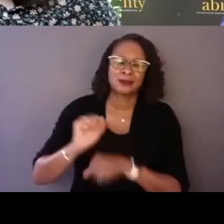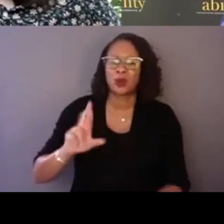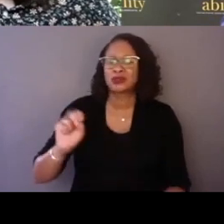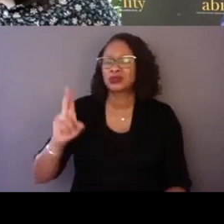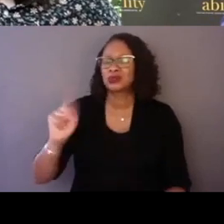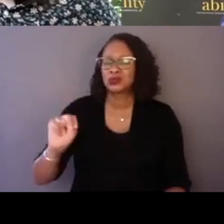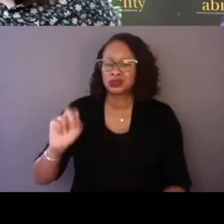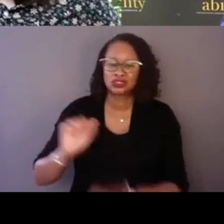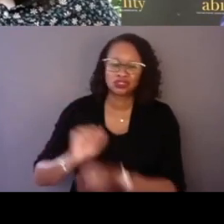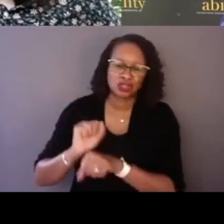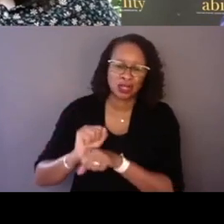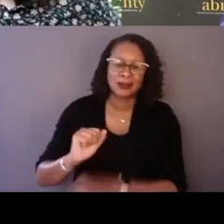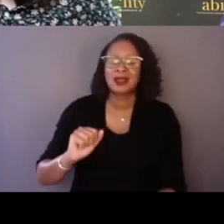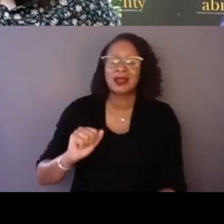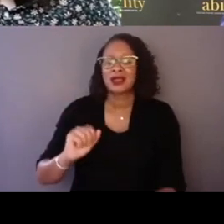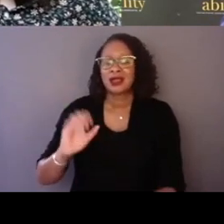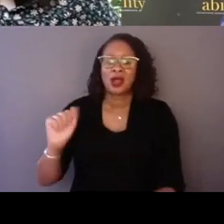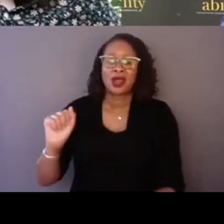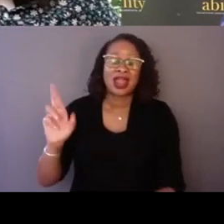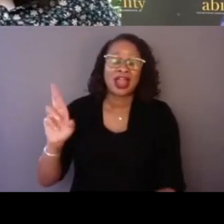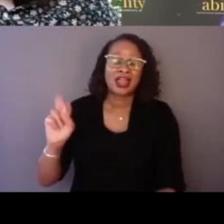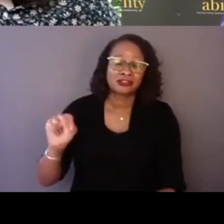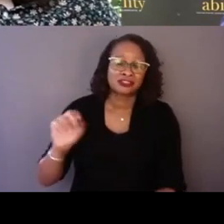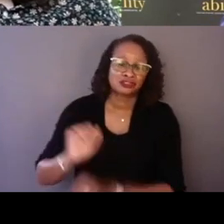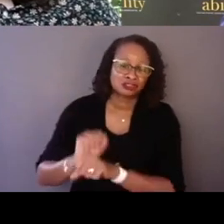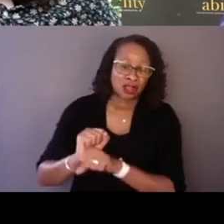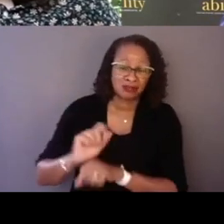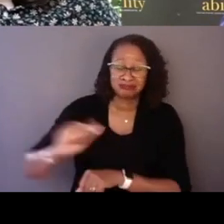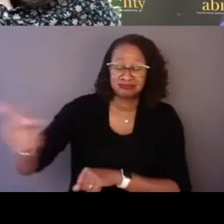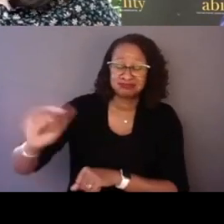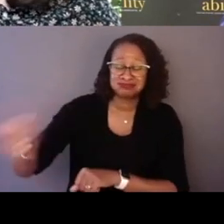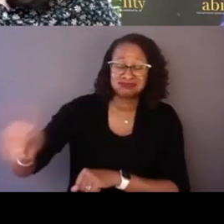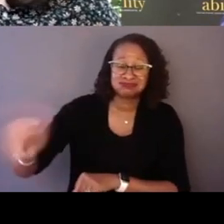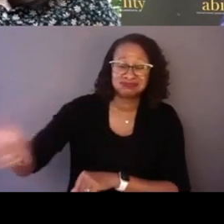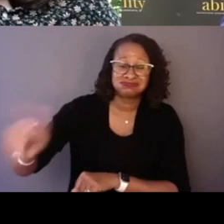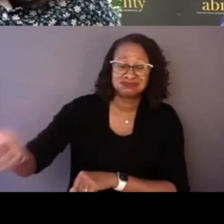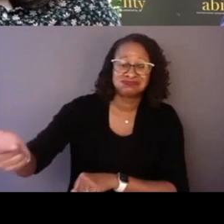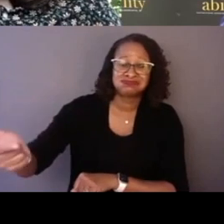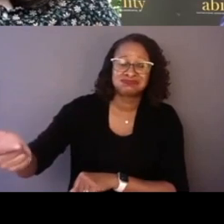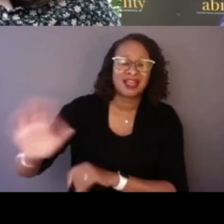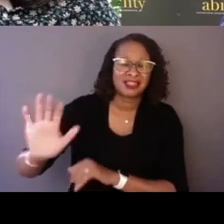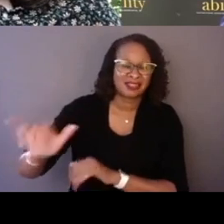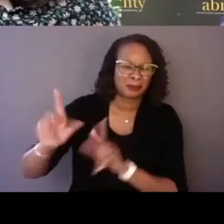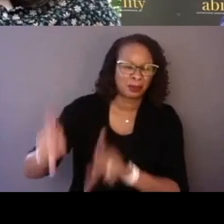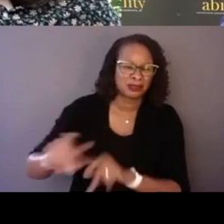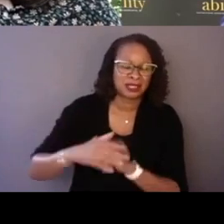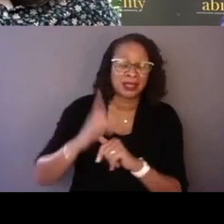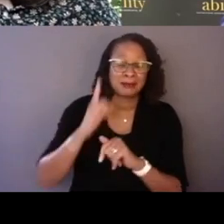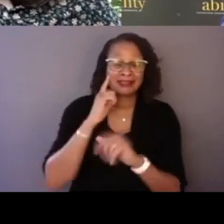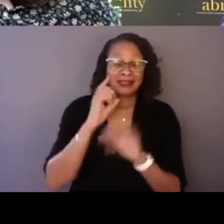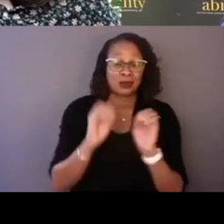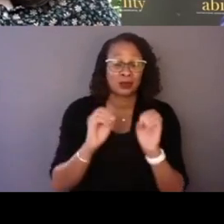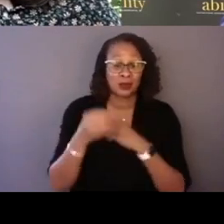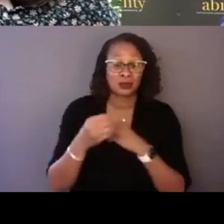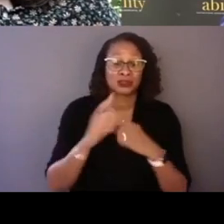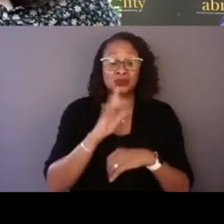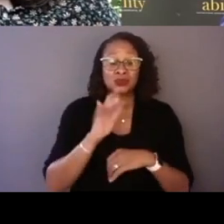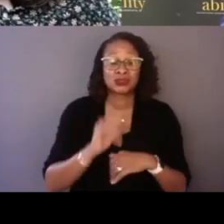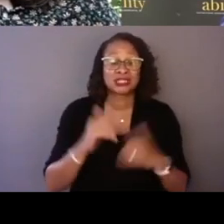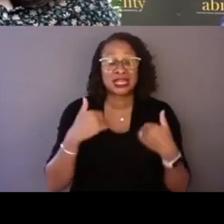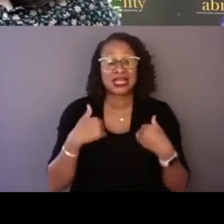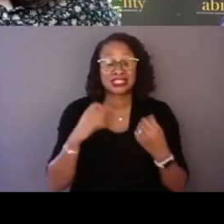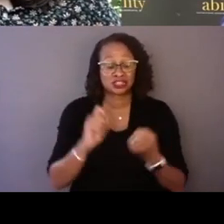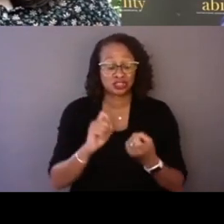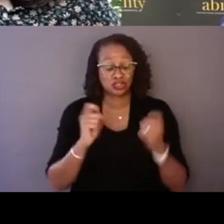job, or that's Aaron's job. But I think that a organization has really turned